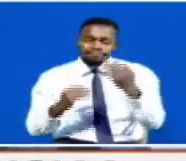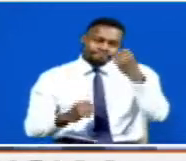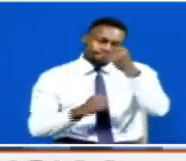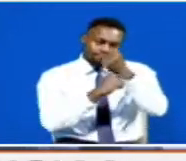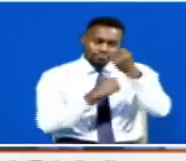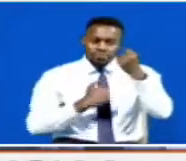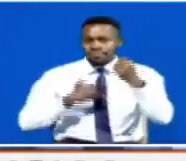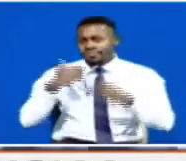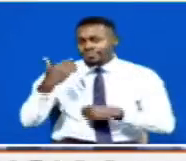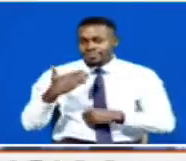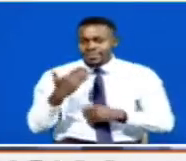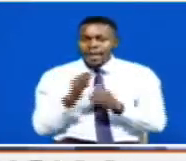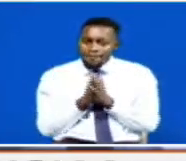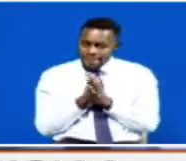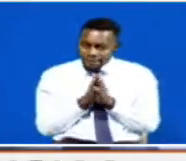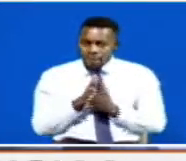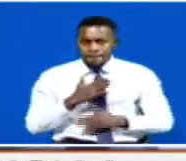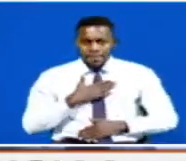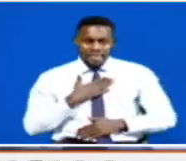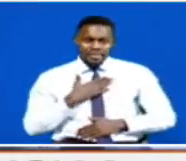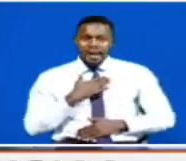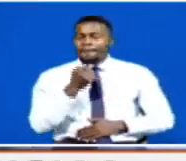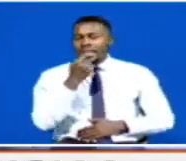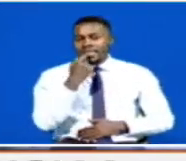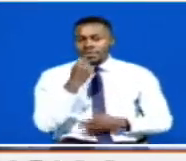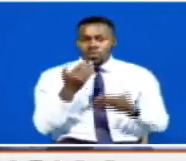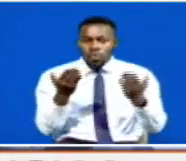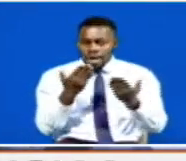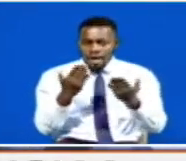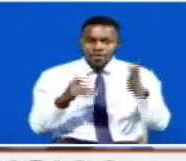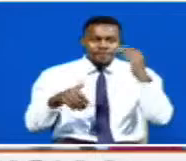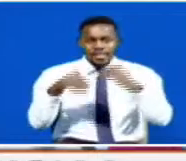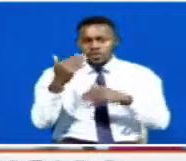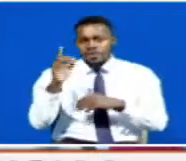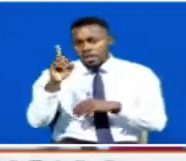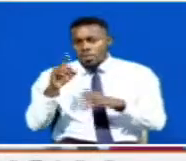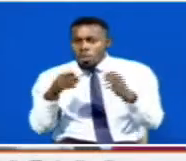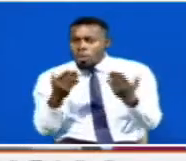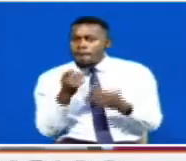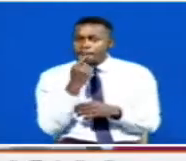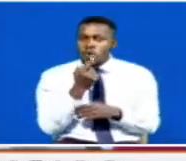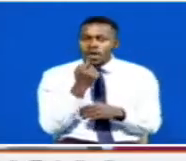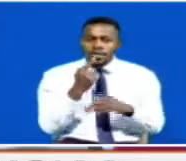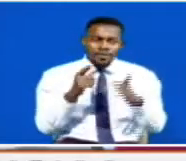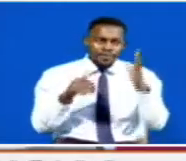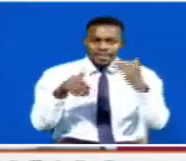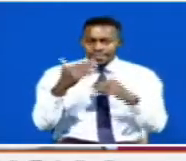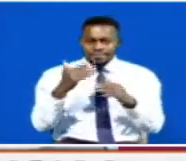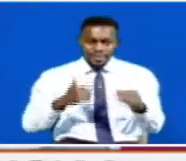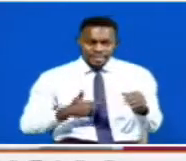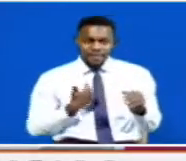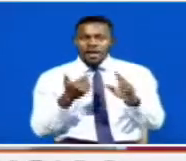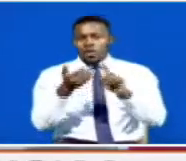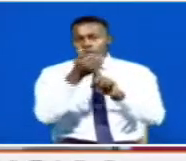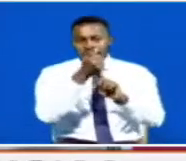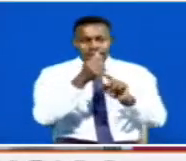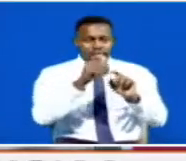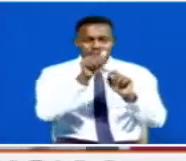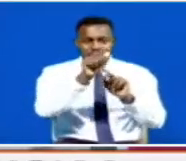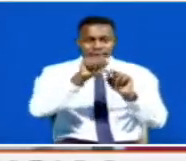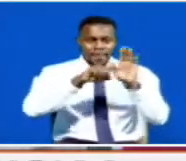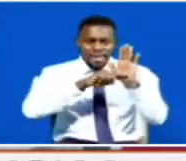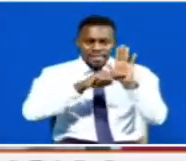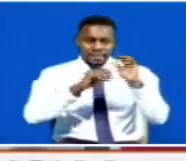do medicine in the University of Nairobi or Moi University. I scored an A minus of 80 and